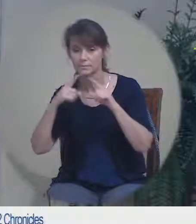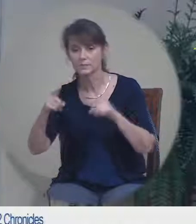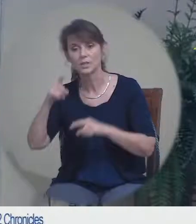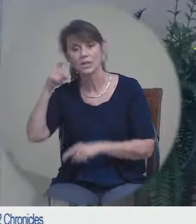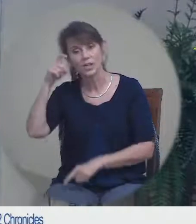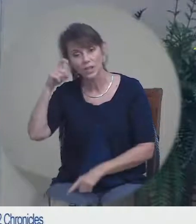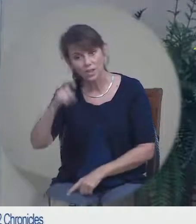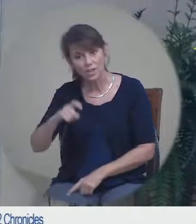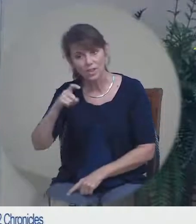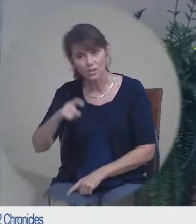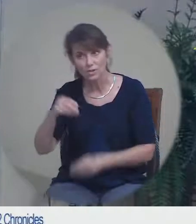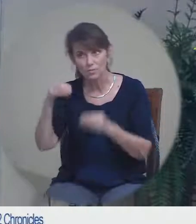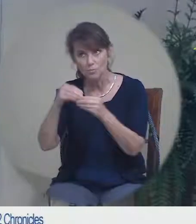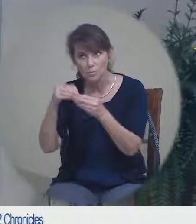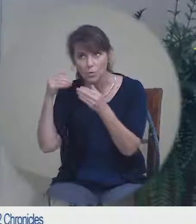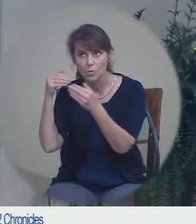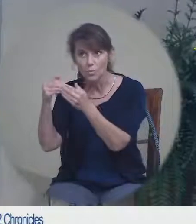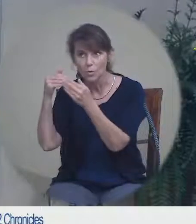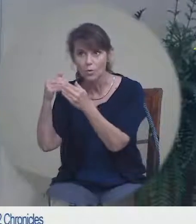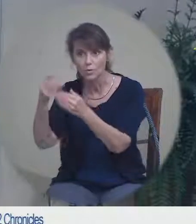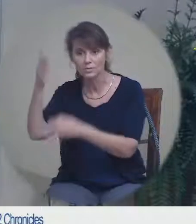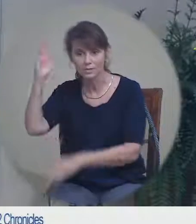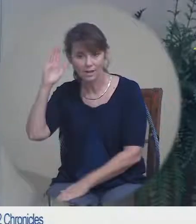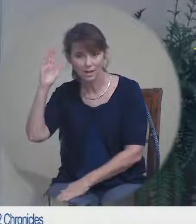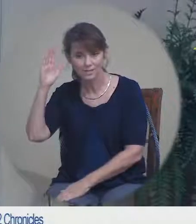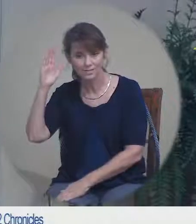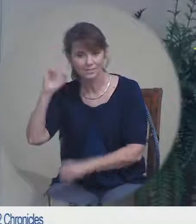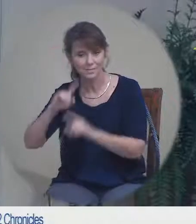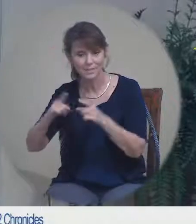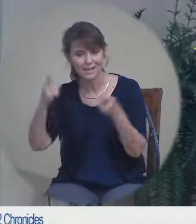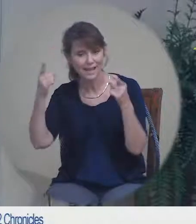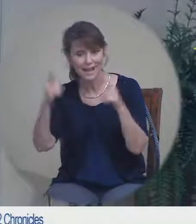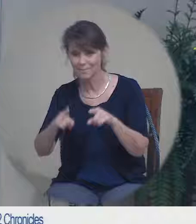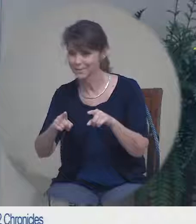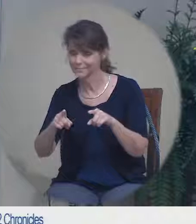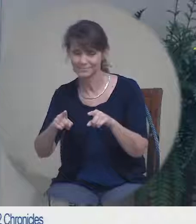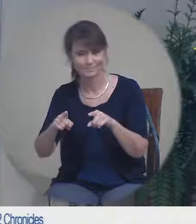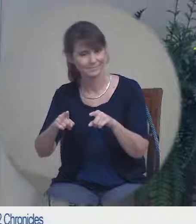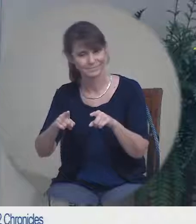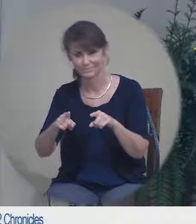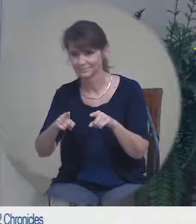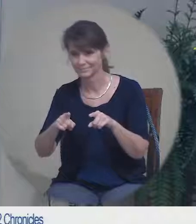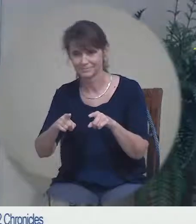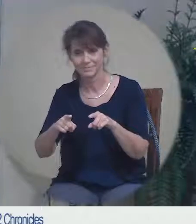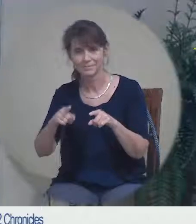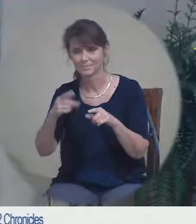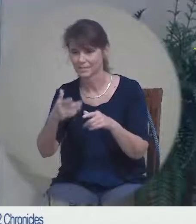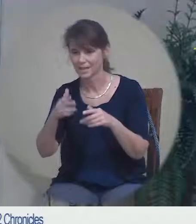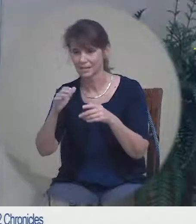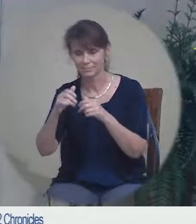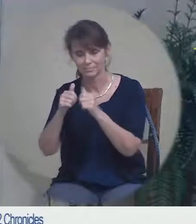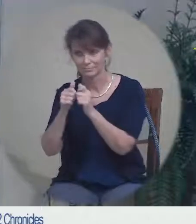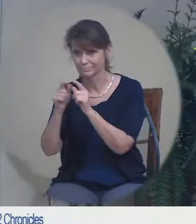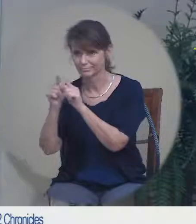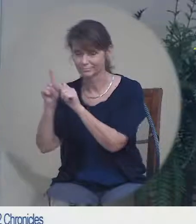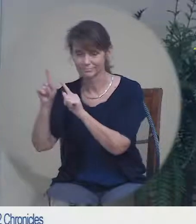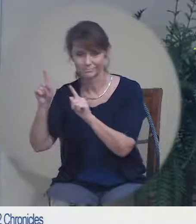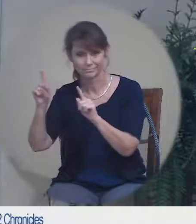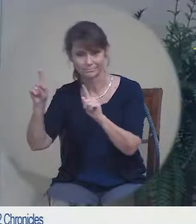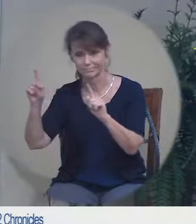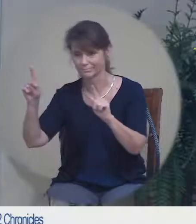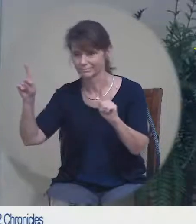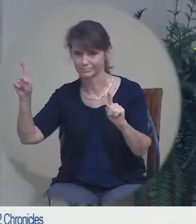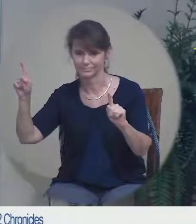draw closer to God. But during this time, they wove the rope that they were going to hang themselves from.